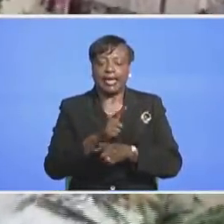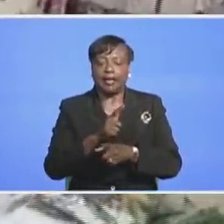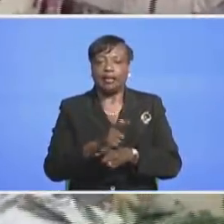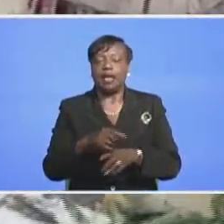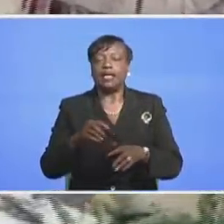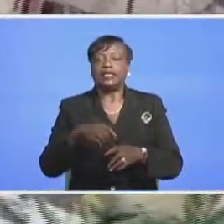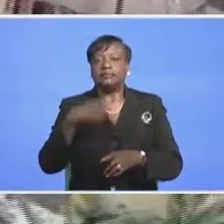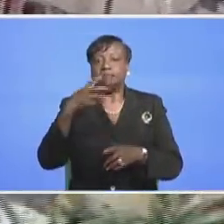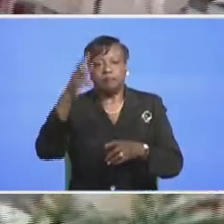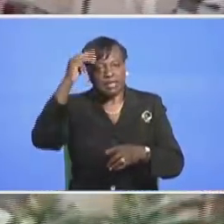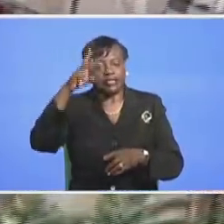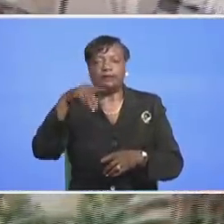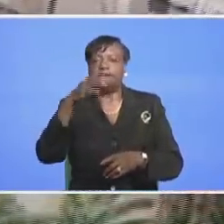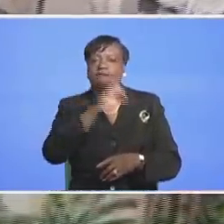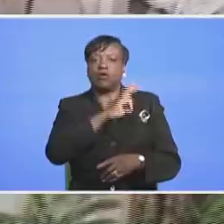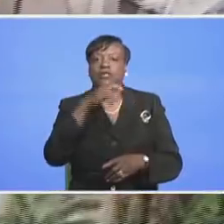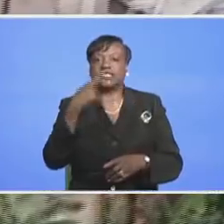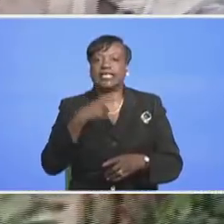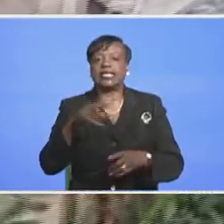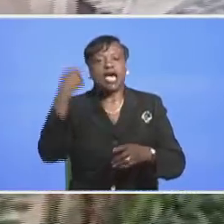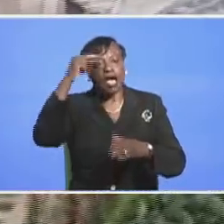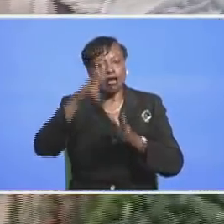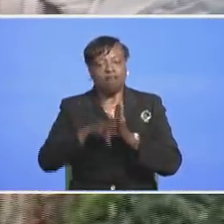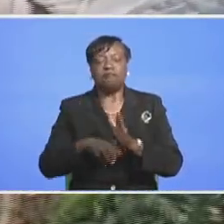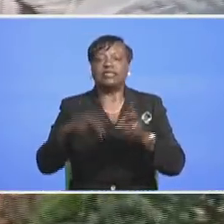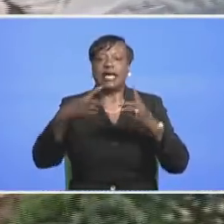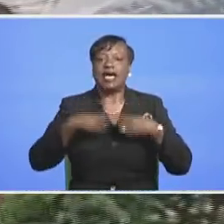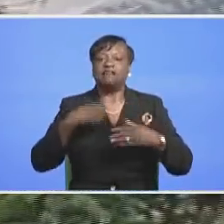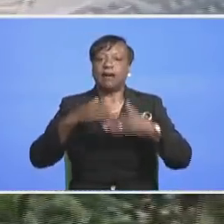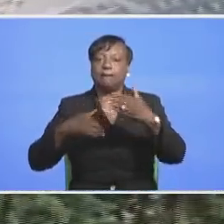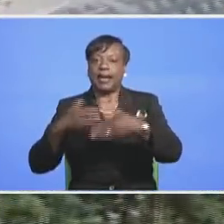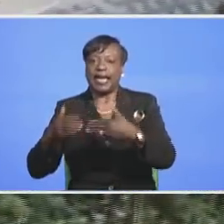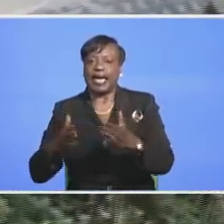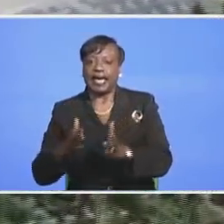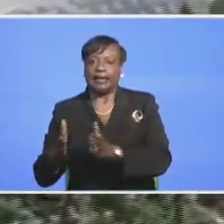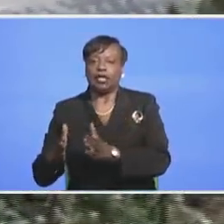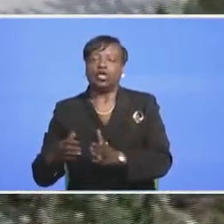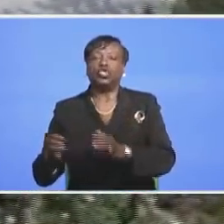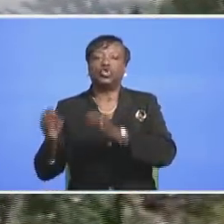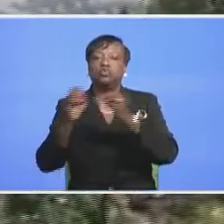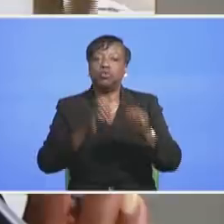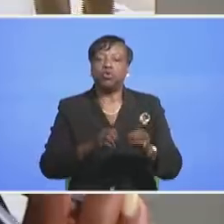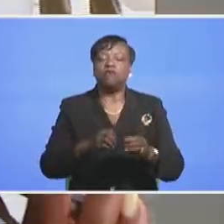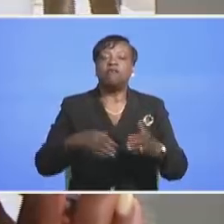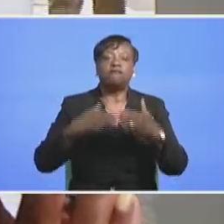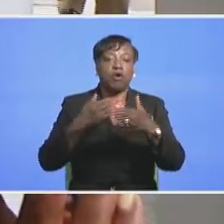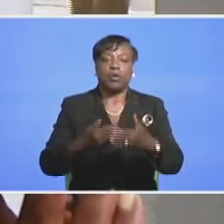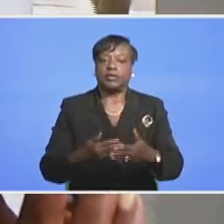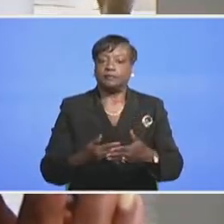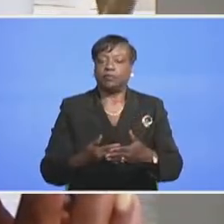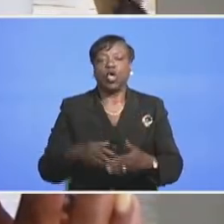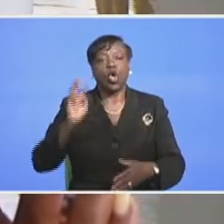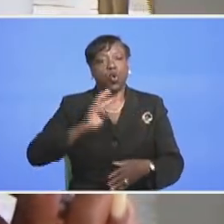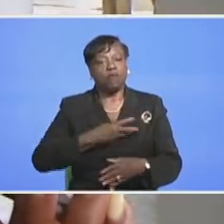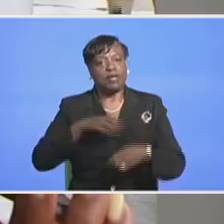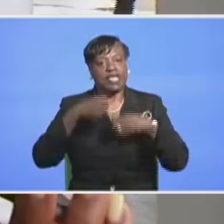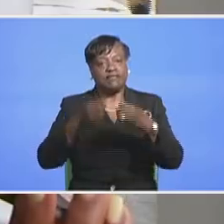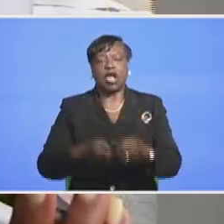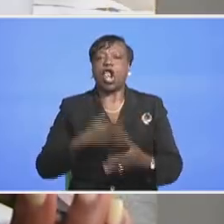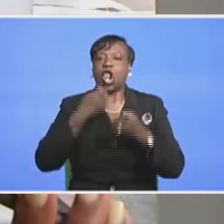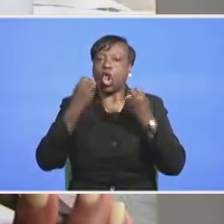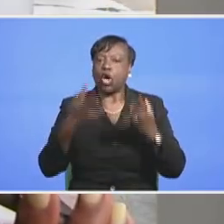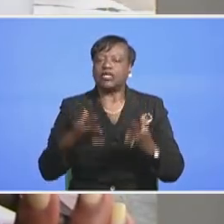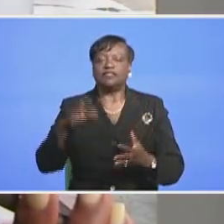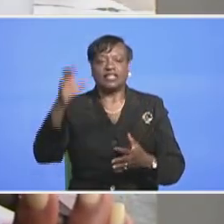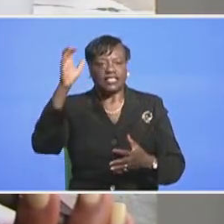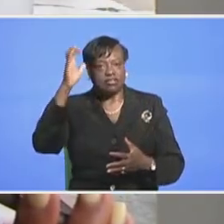has a plan for the way forward, which he's unwilling to disclose just yet. We've been giving this a lot of consideration. I want to assure